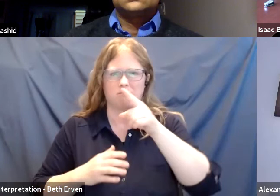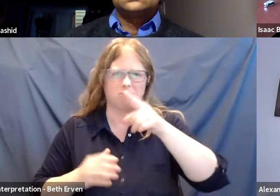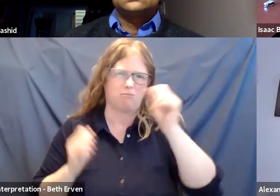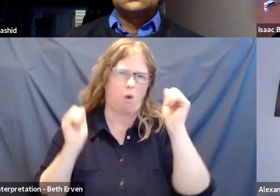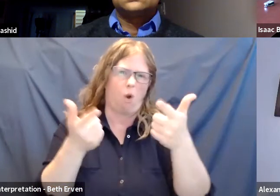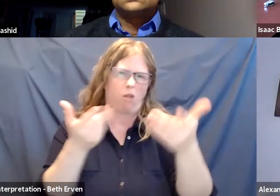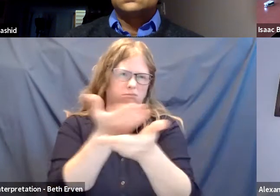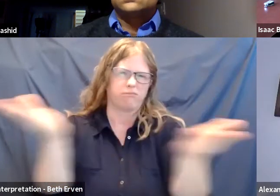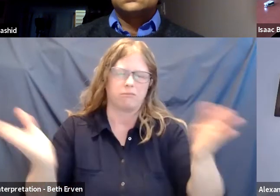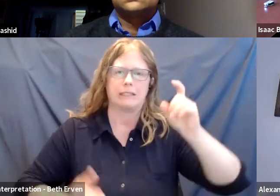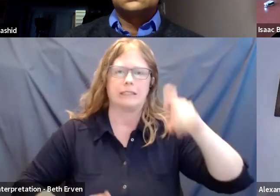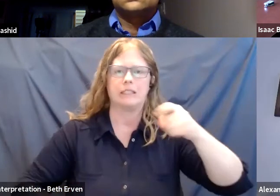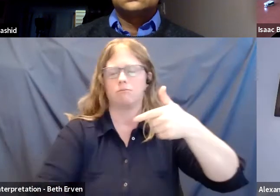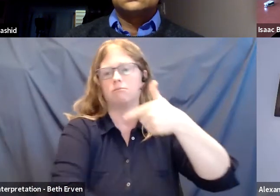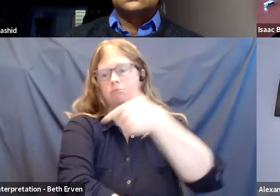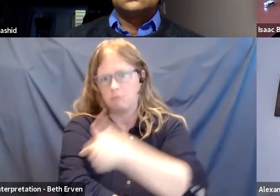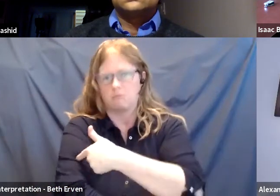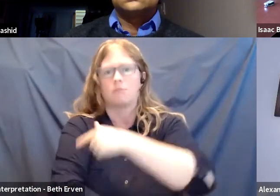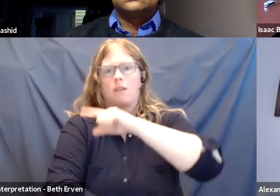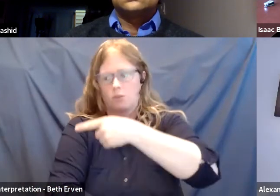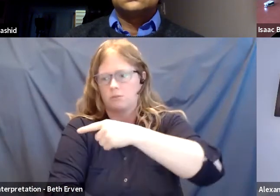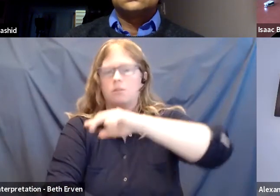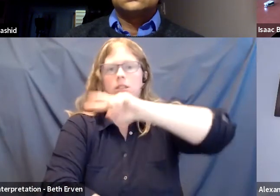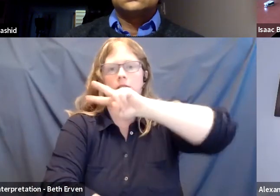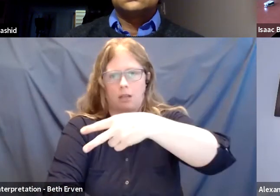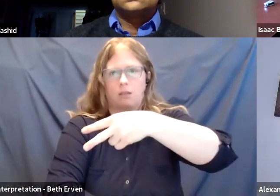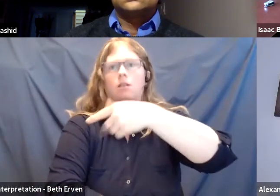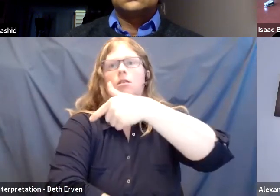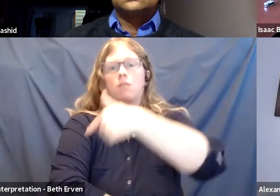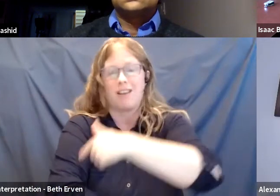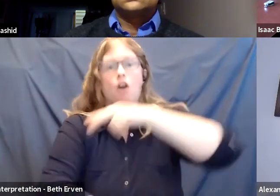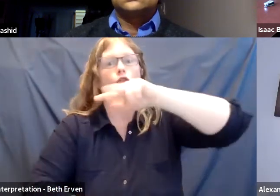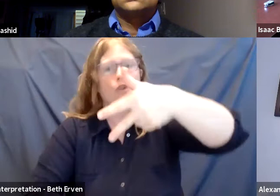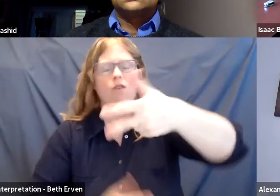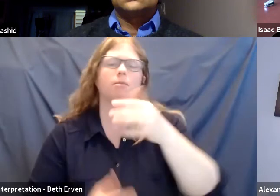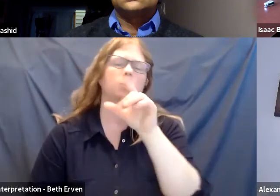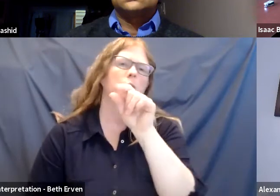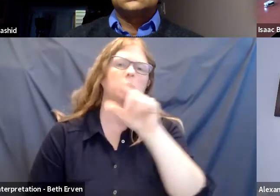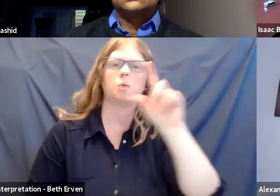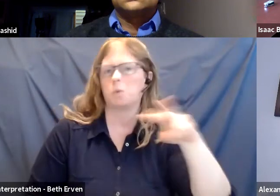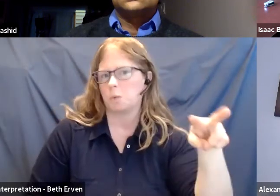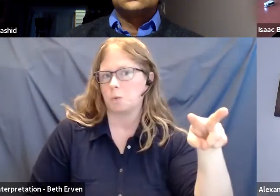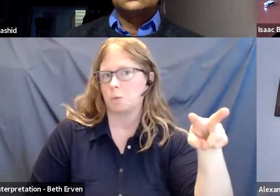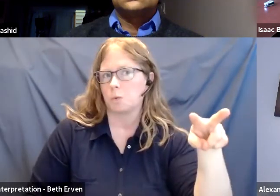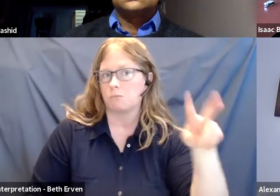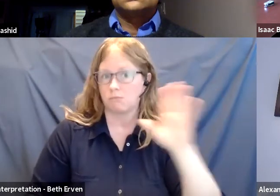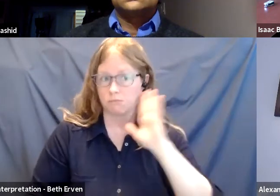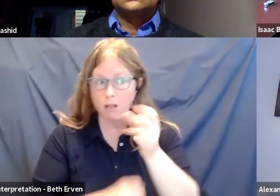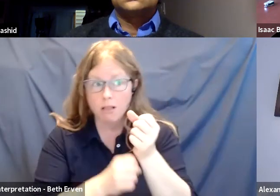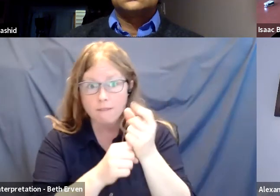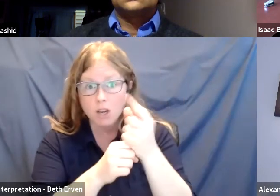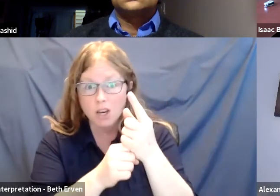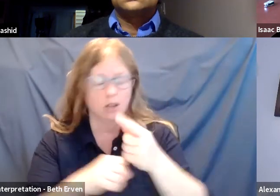shot. We'll all probably need to get a booster at some point in 2022. Now, is it going to be something that we need to get every single year?